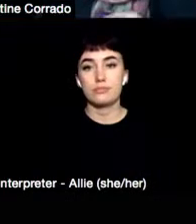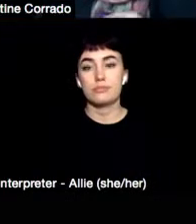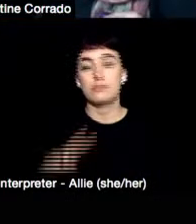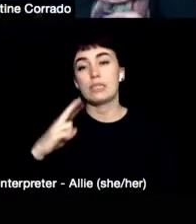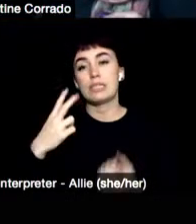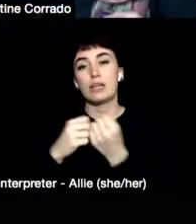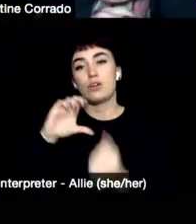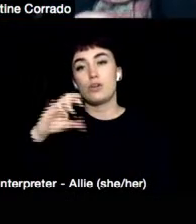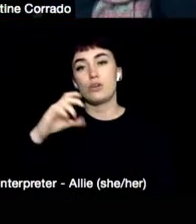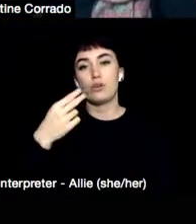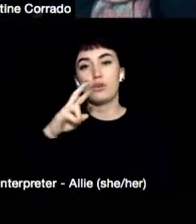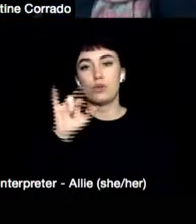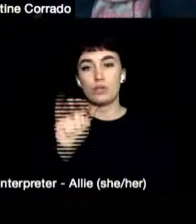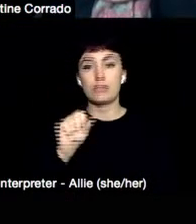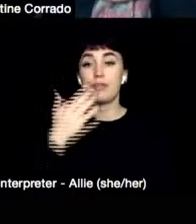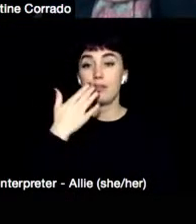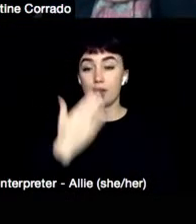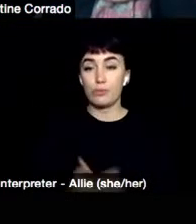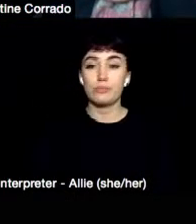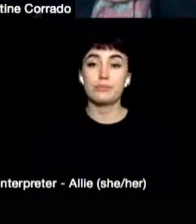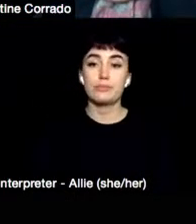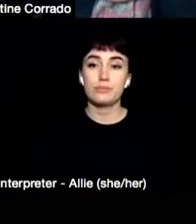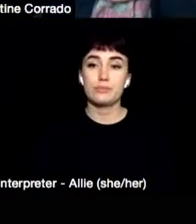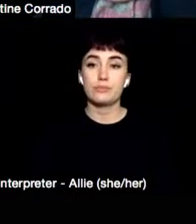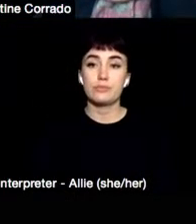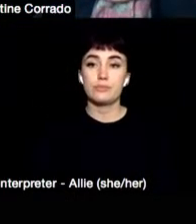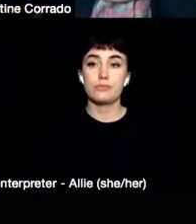Second, Chris. Thank you.